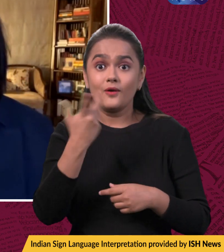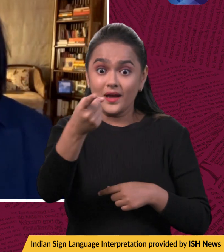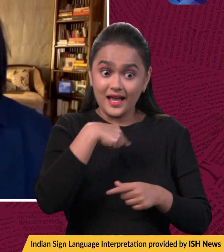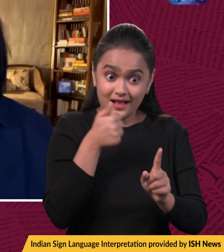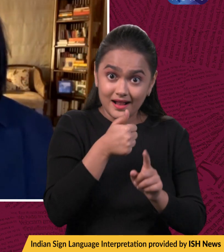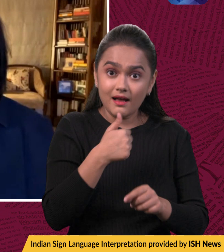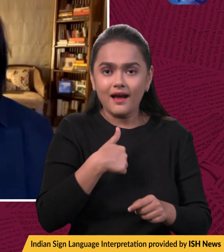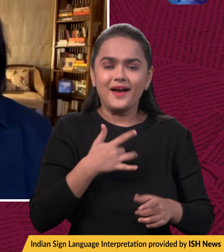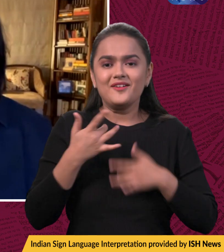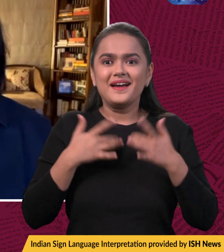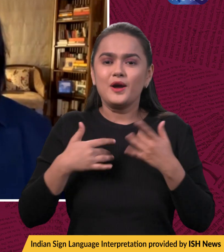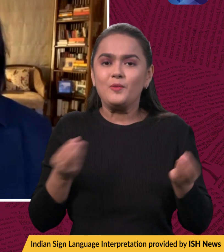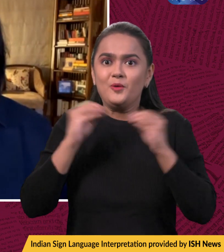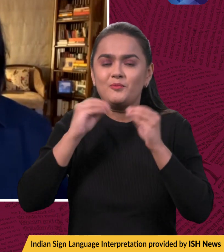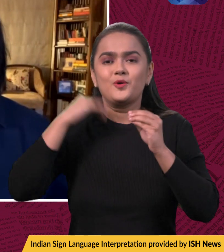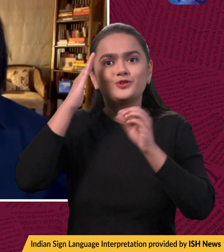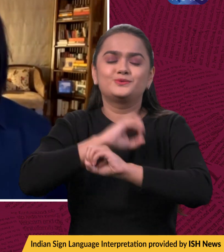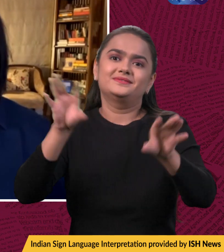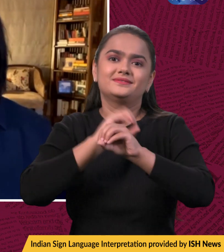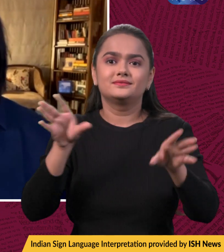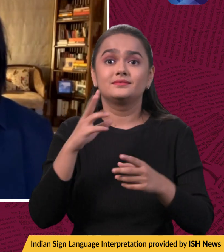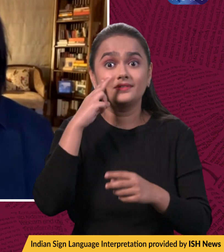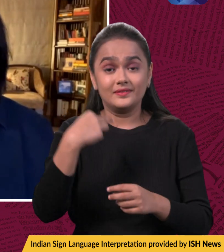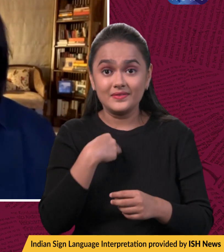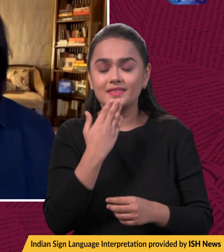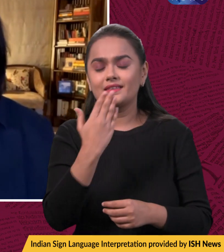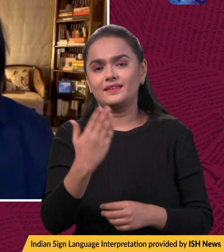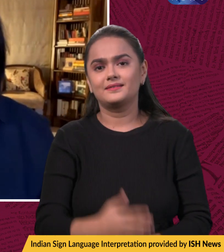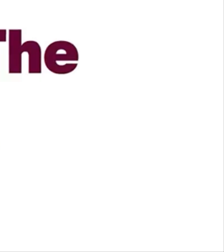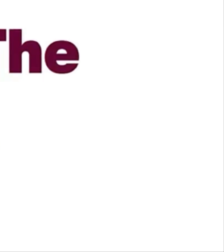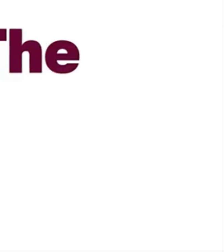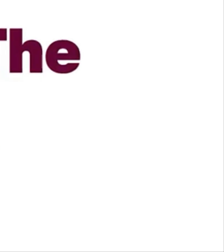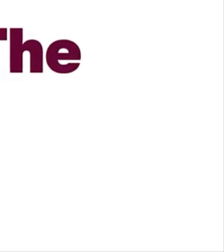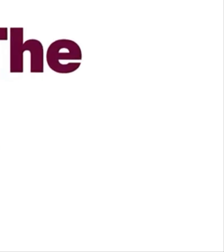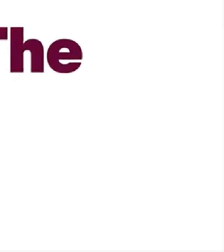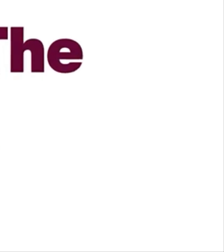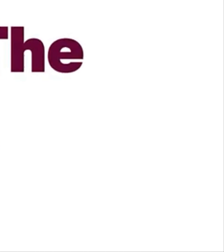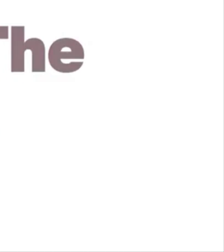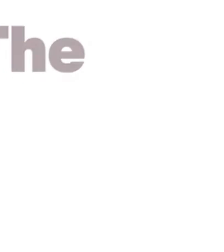It encourages us to do more and do better for you. Thank you for watching. Good night.